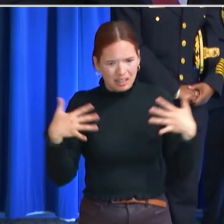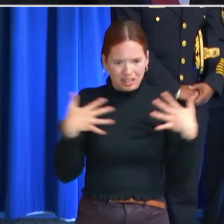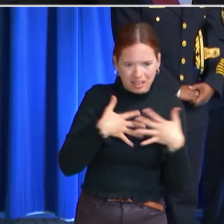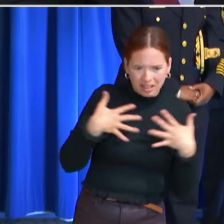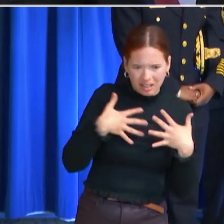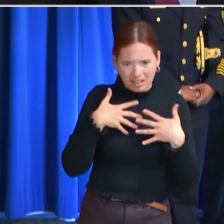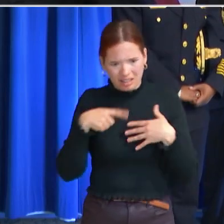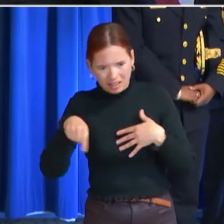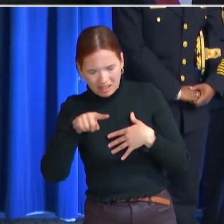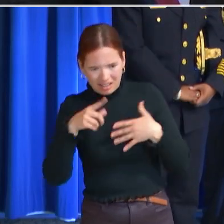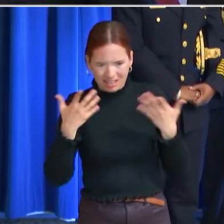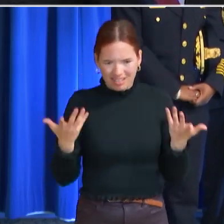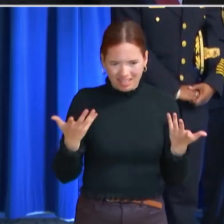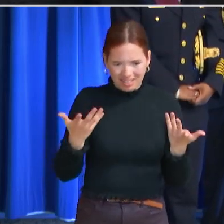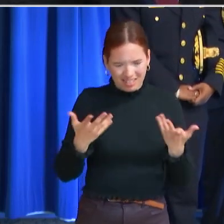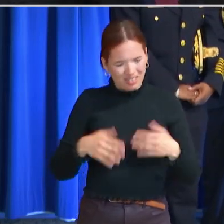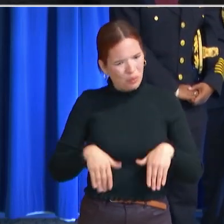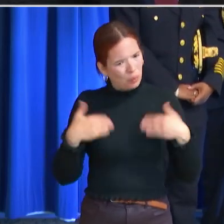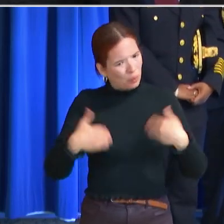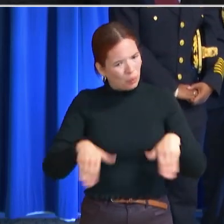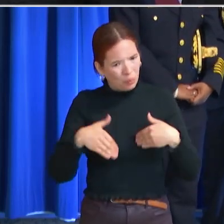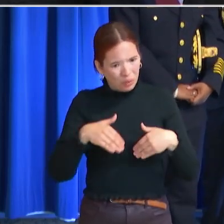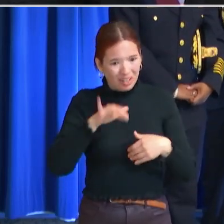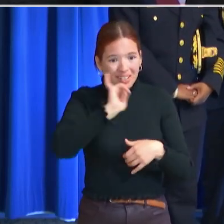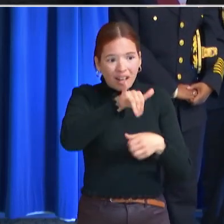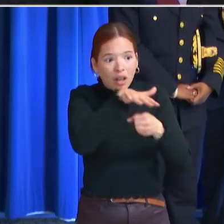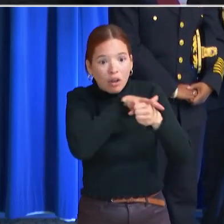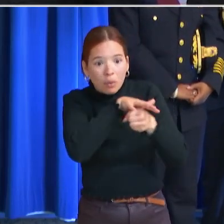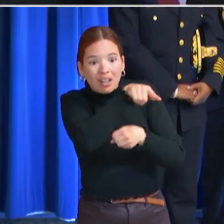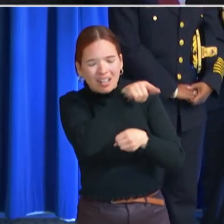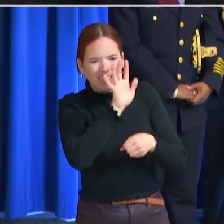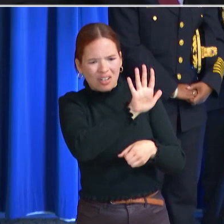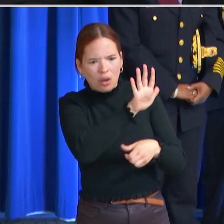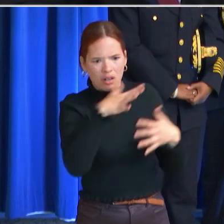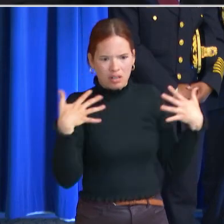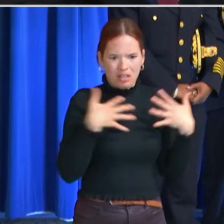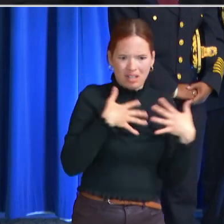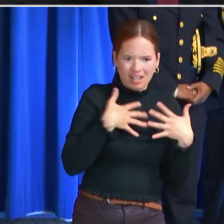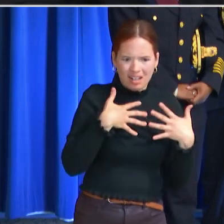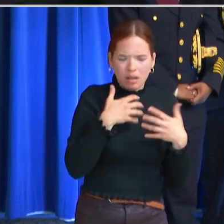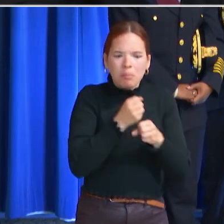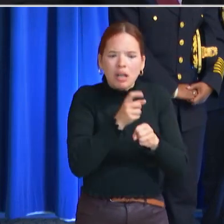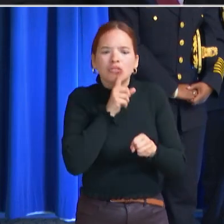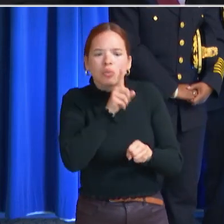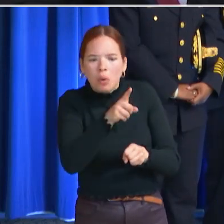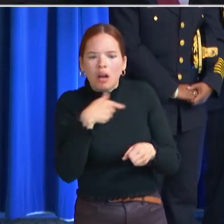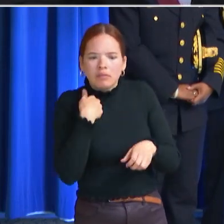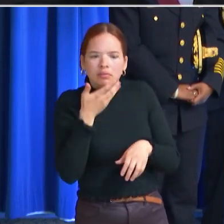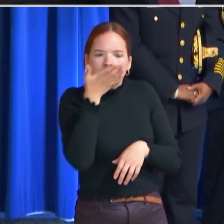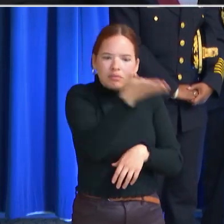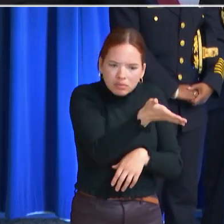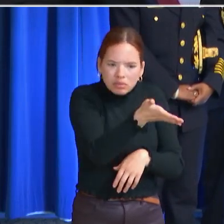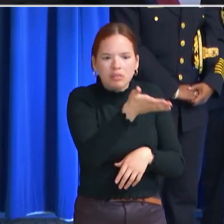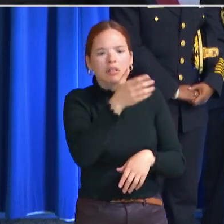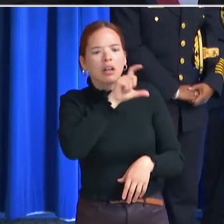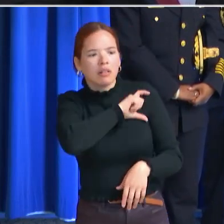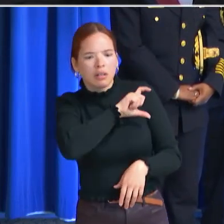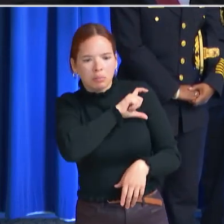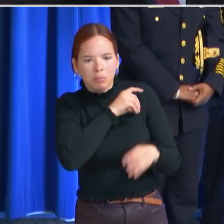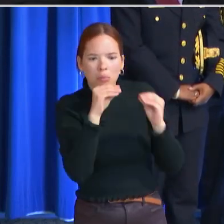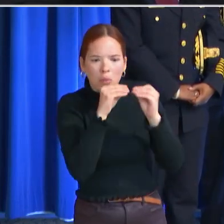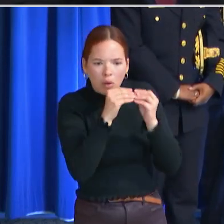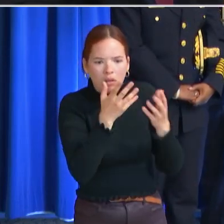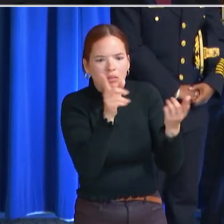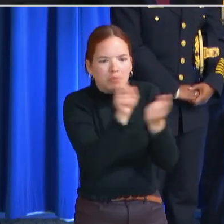in on fear in neighborhoods. And by making sure that our officers are out in communities, engaging members of the community,